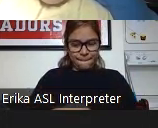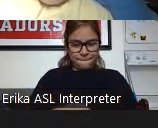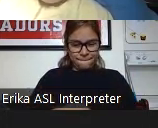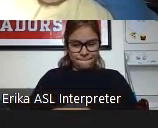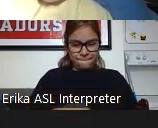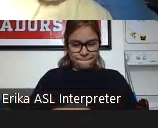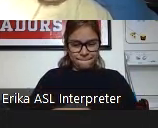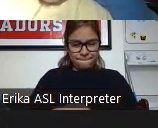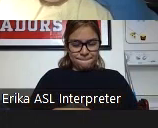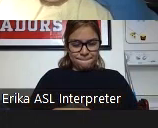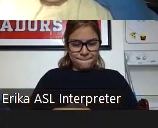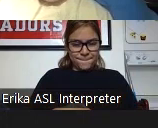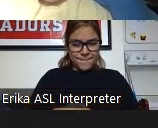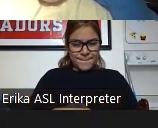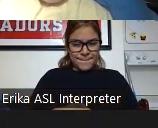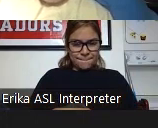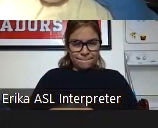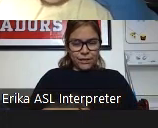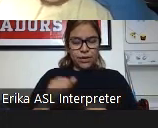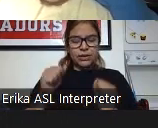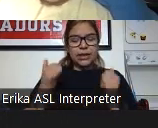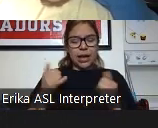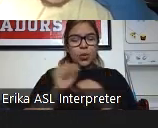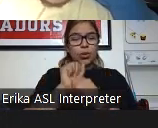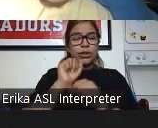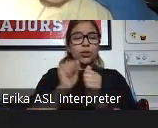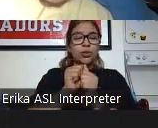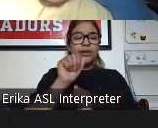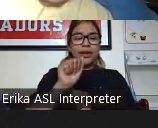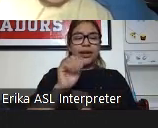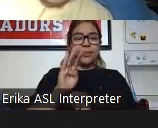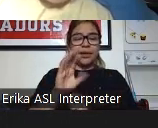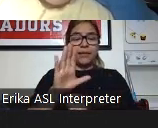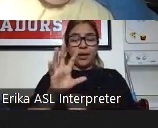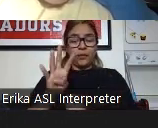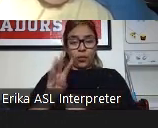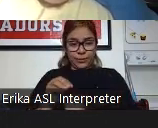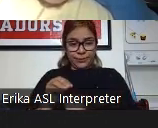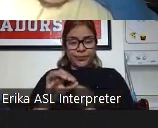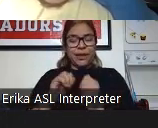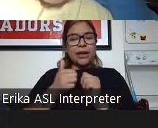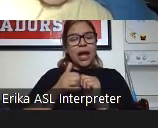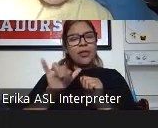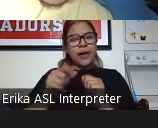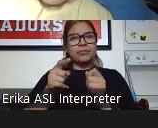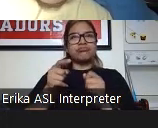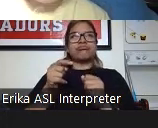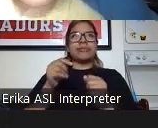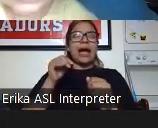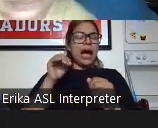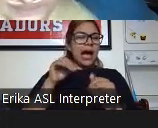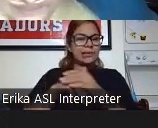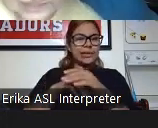Assembly Member Witt's AB 540. Due to the range of organizational and funding reasons, the